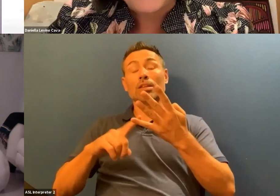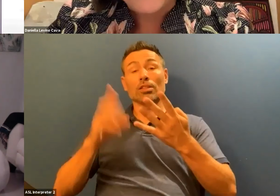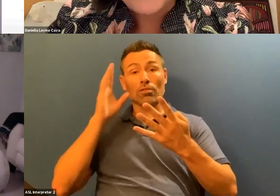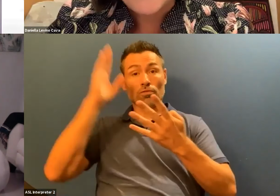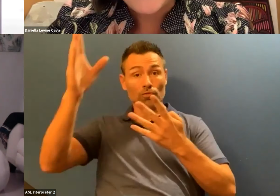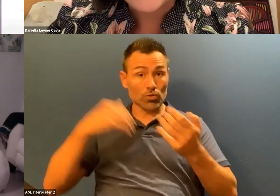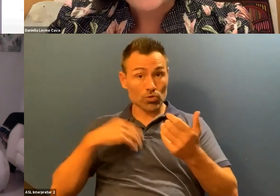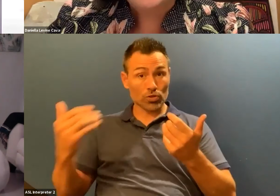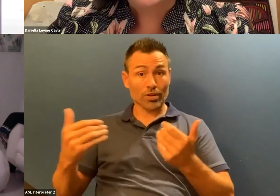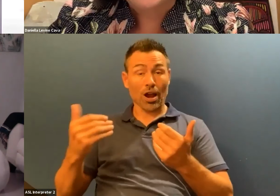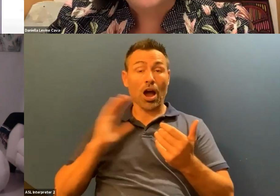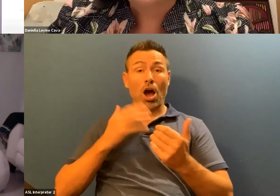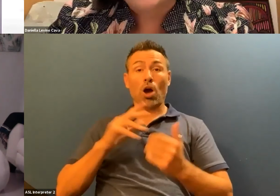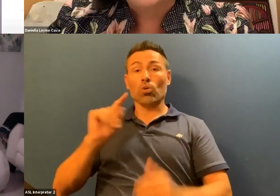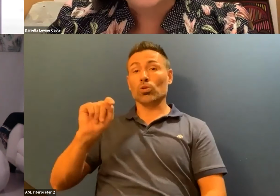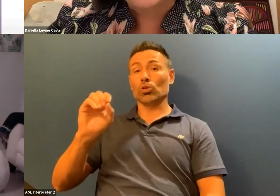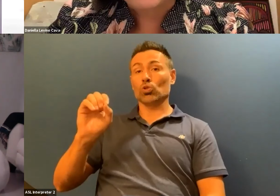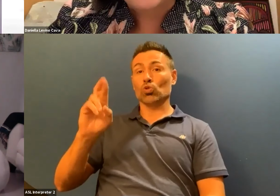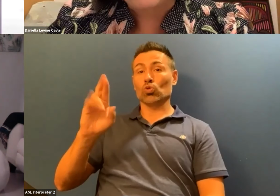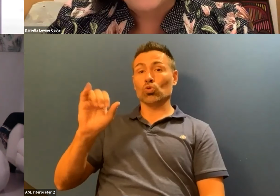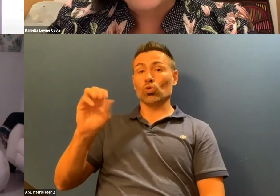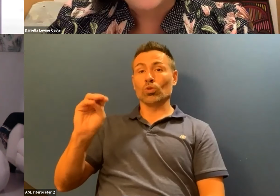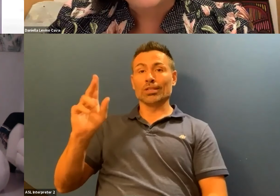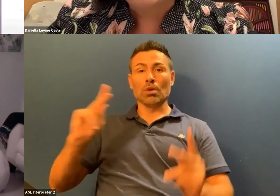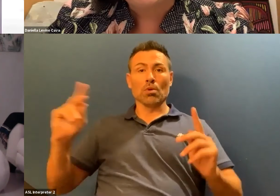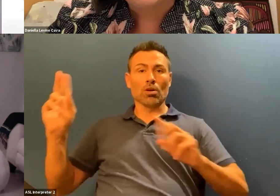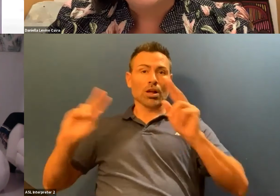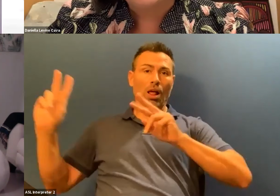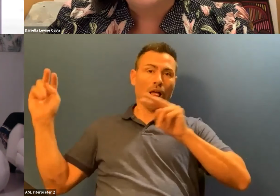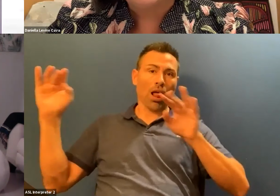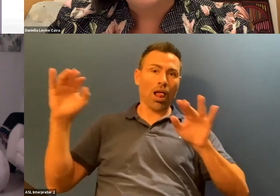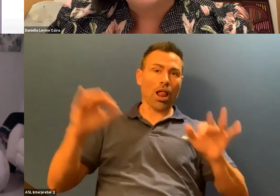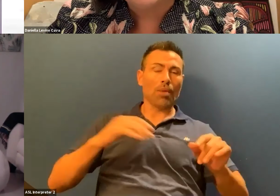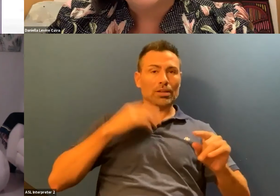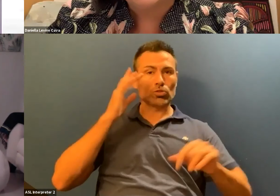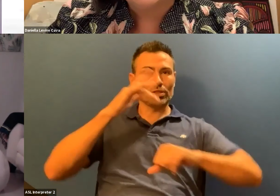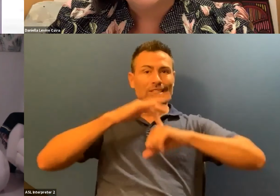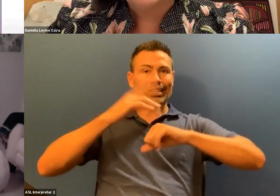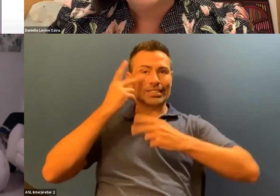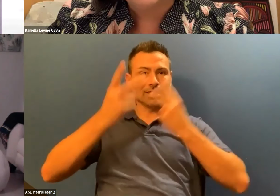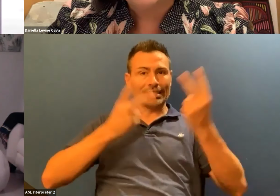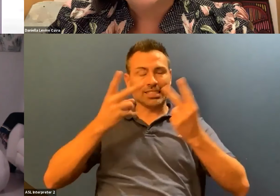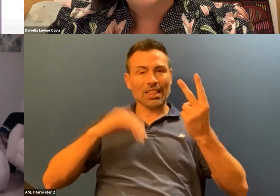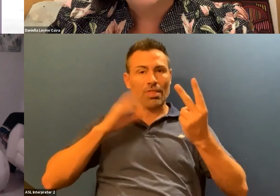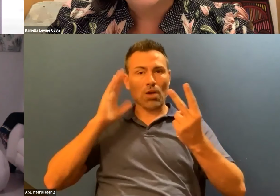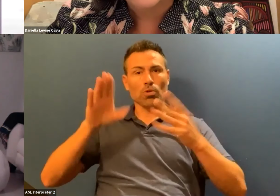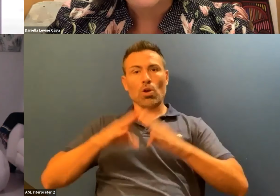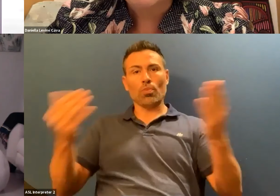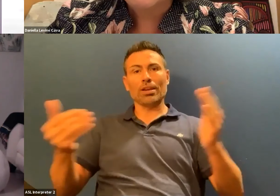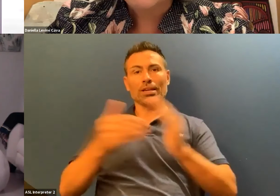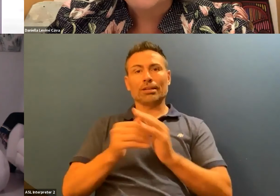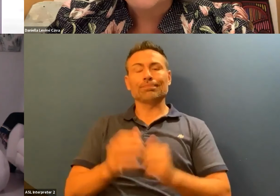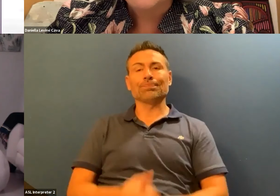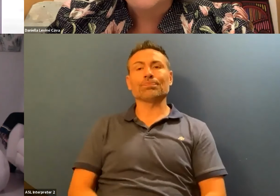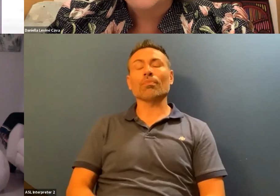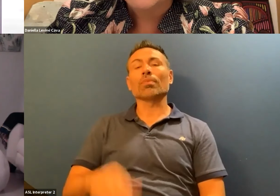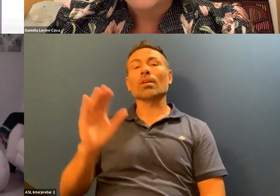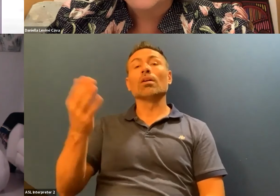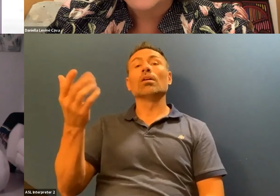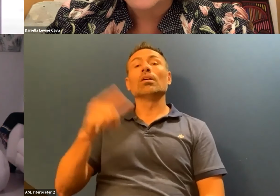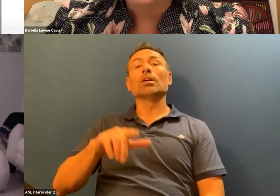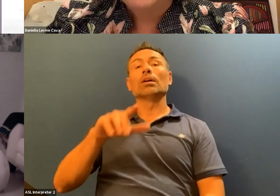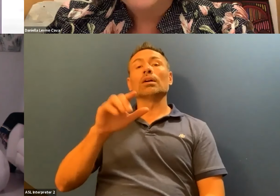and open for business. And those will be my top priorities. Okay. And Mr. Bovo, Dahlia from Cutler Bay, since 1989, there has been a dog